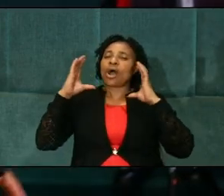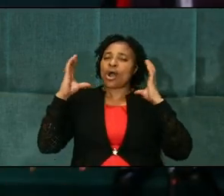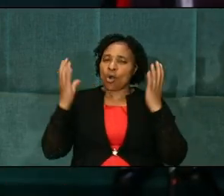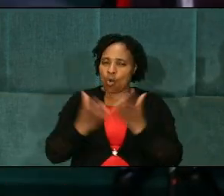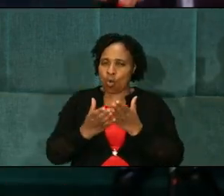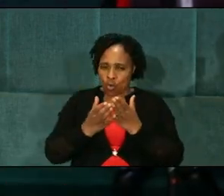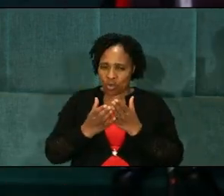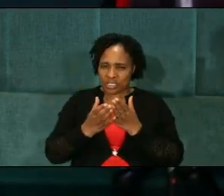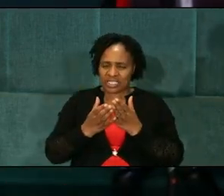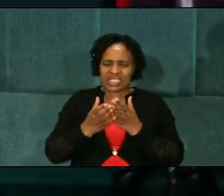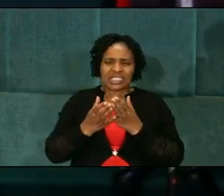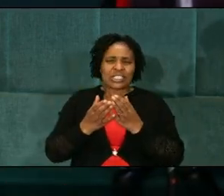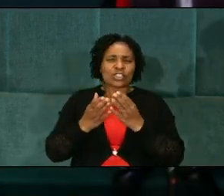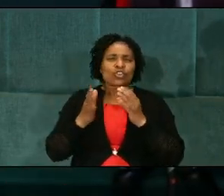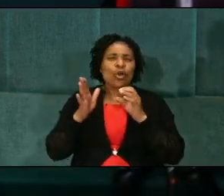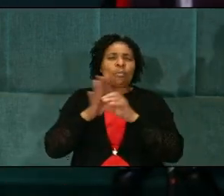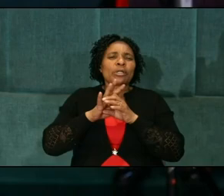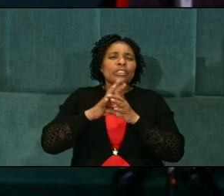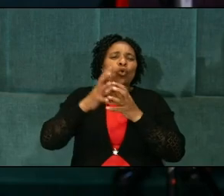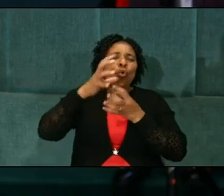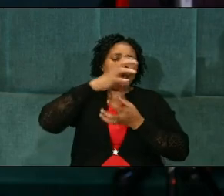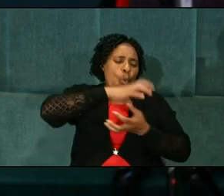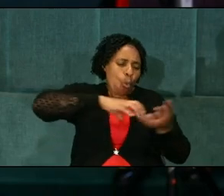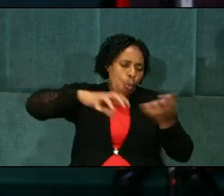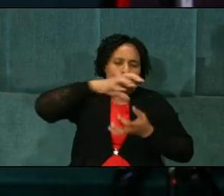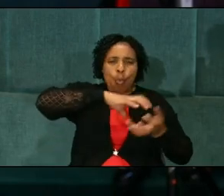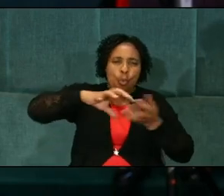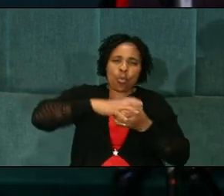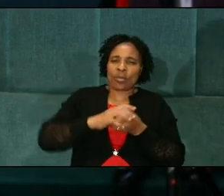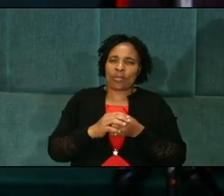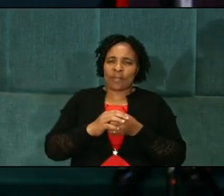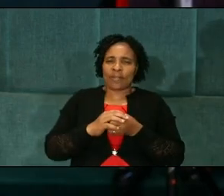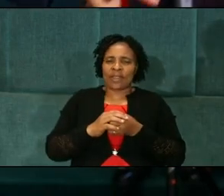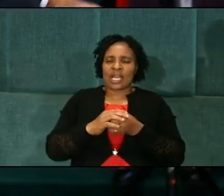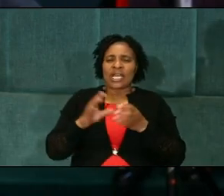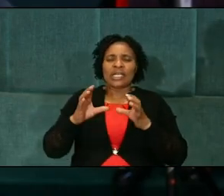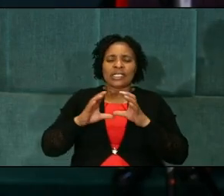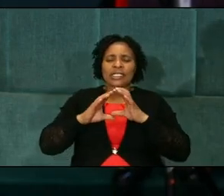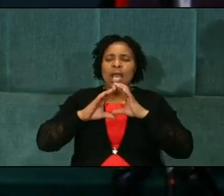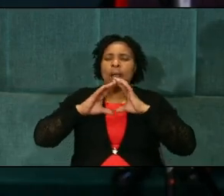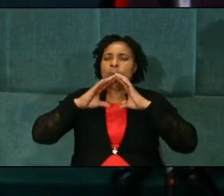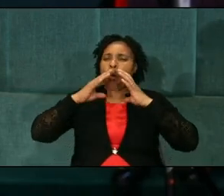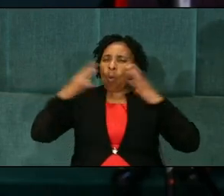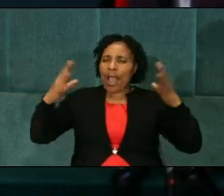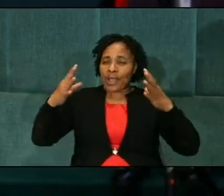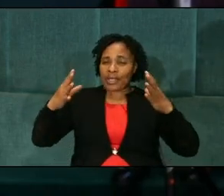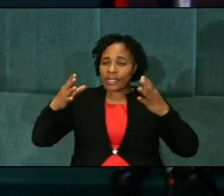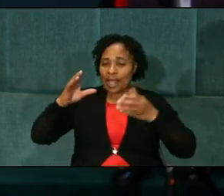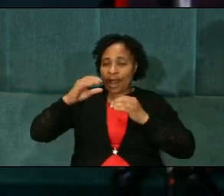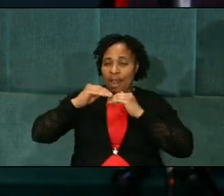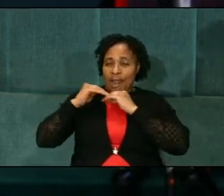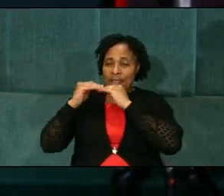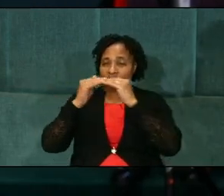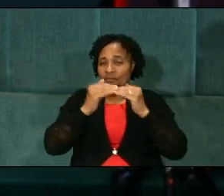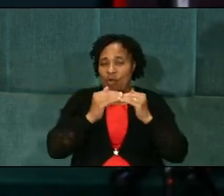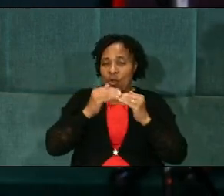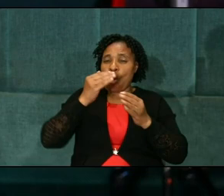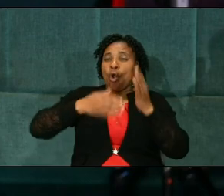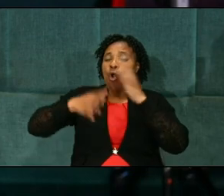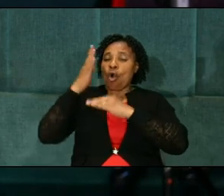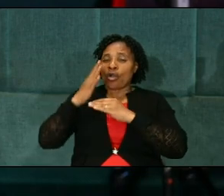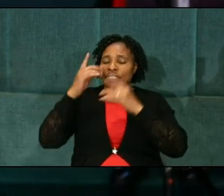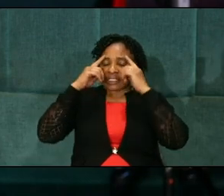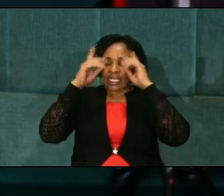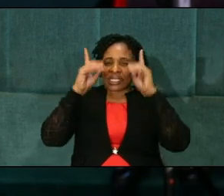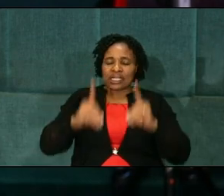is completely messed up on a corporate level, God decides to come down